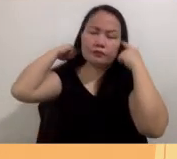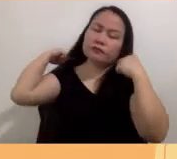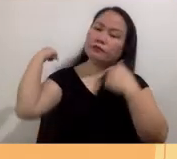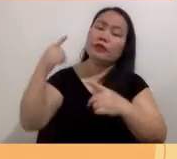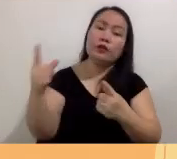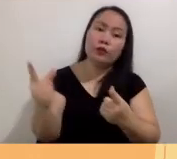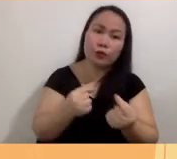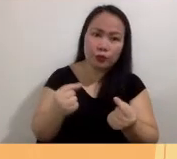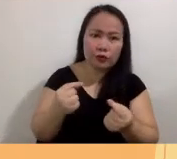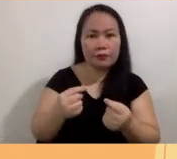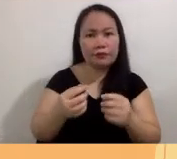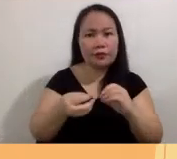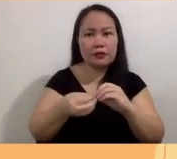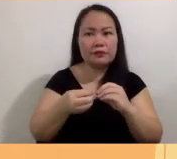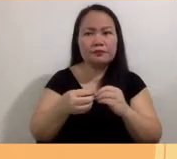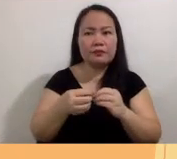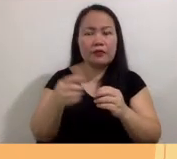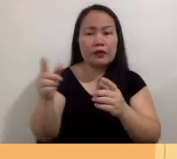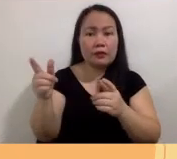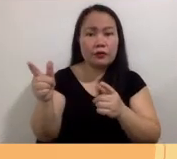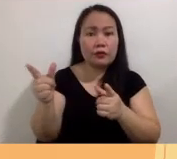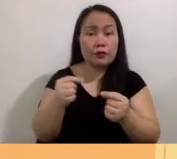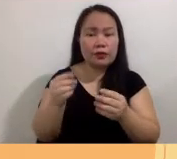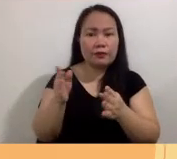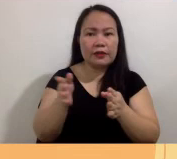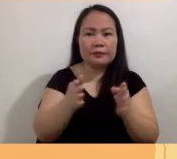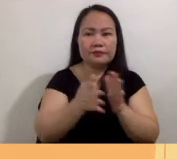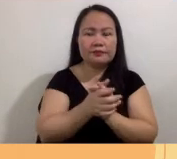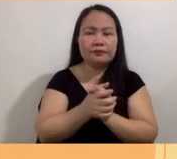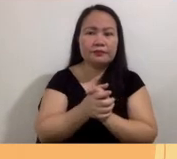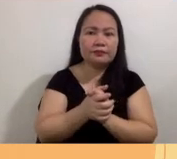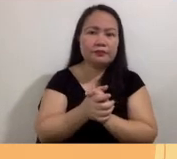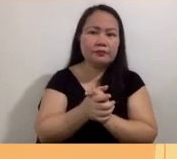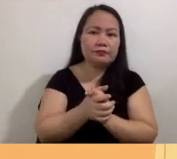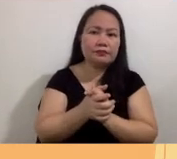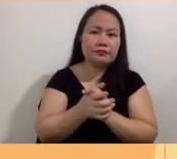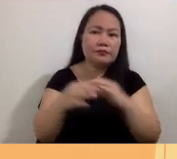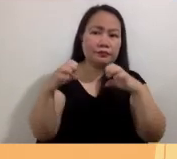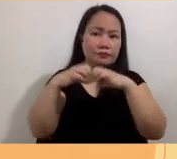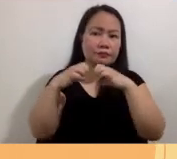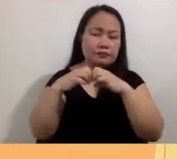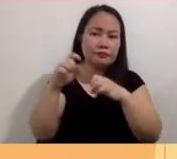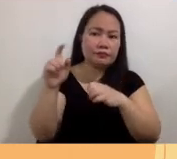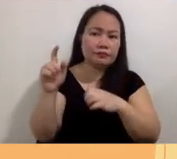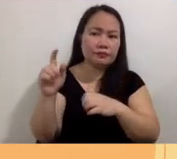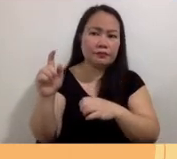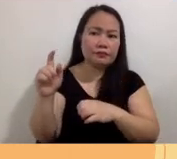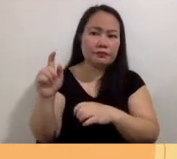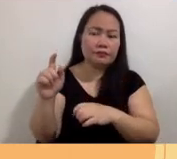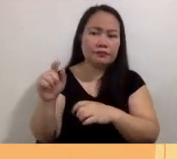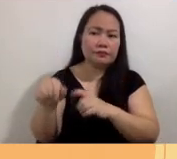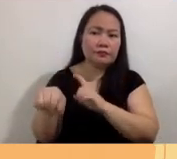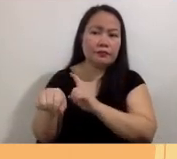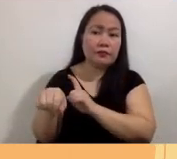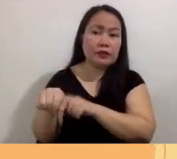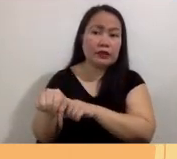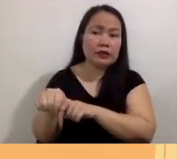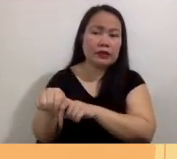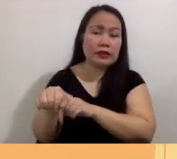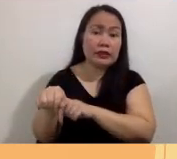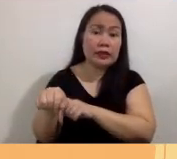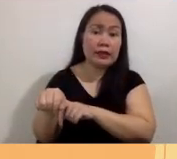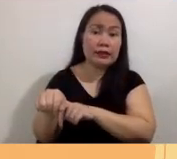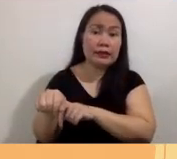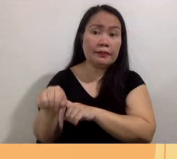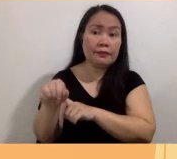out the plan. So, this is our given. So, ito ang ating equation. So, our